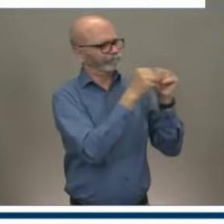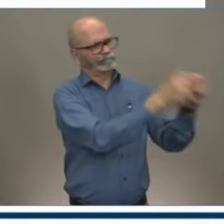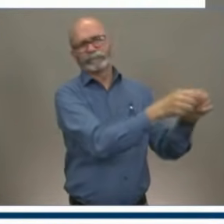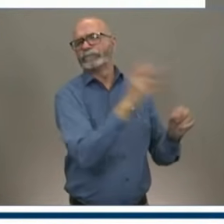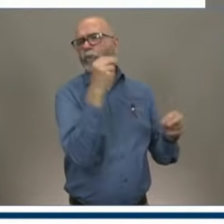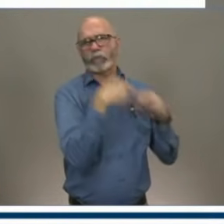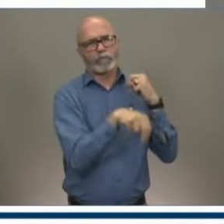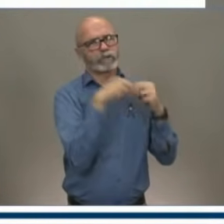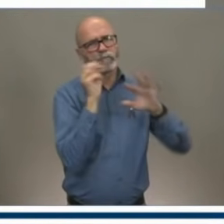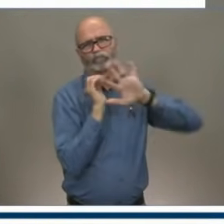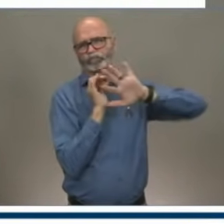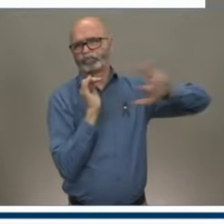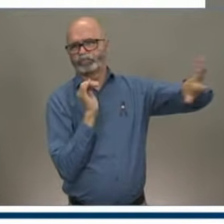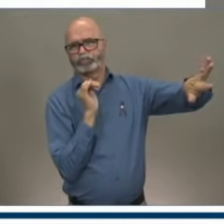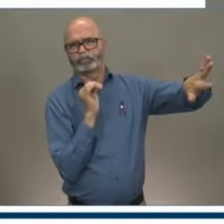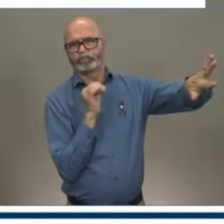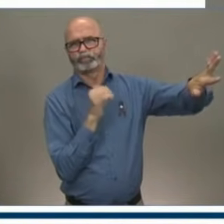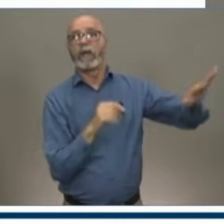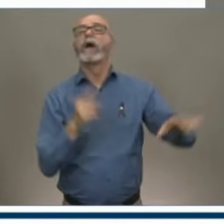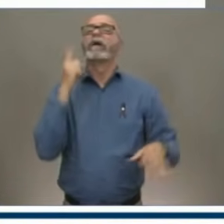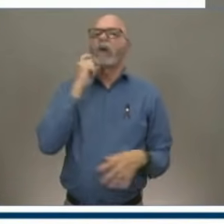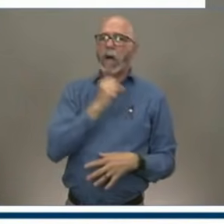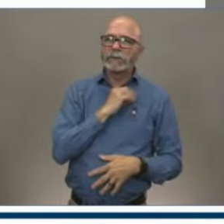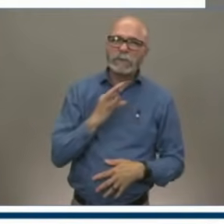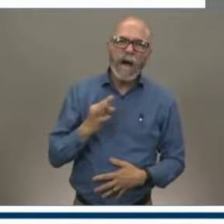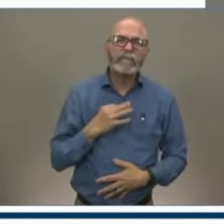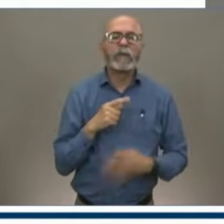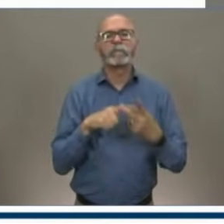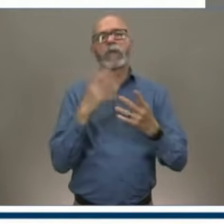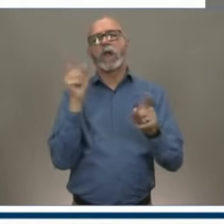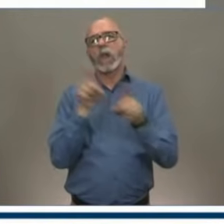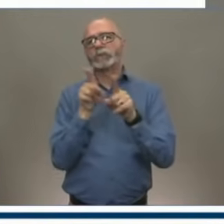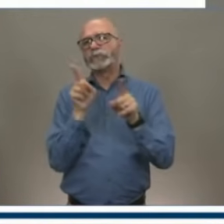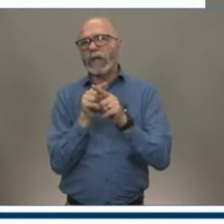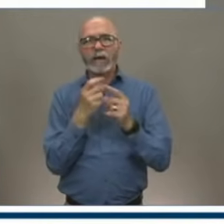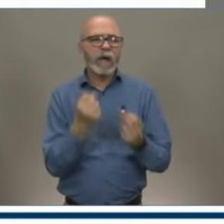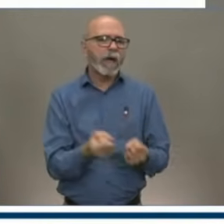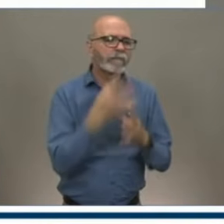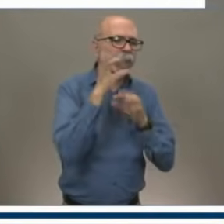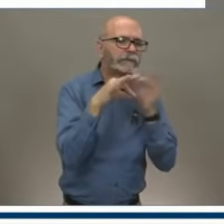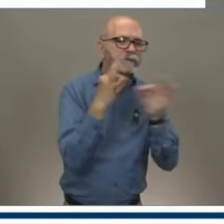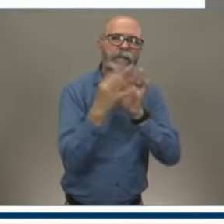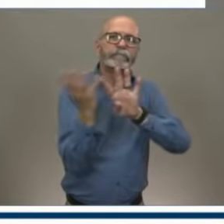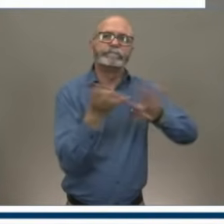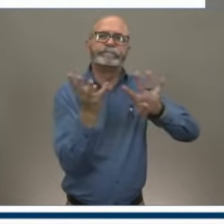time, both staffing-wise as well as the number of tests in the lab. We are also